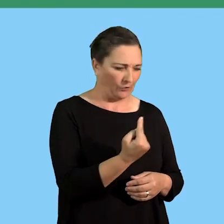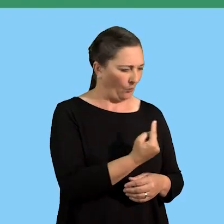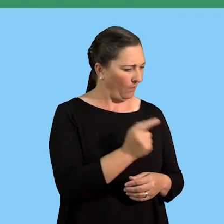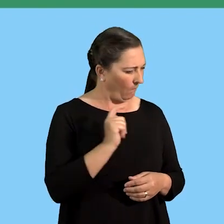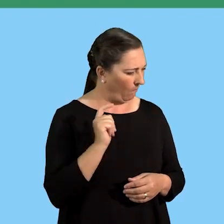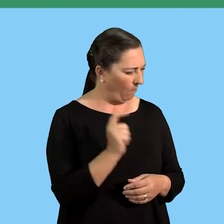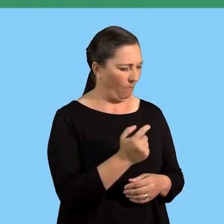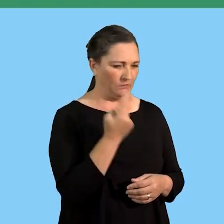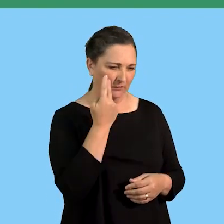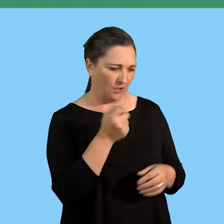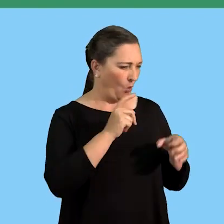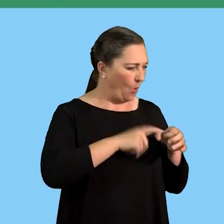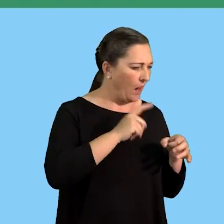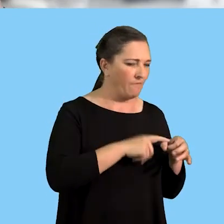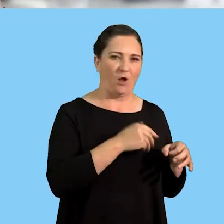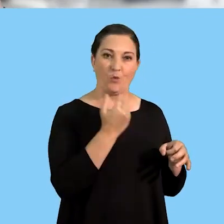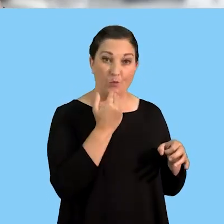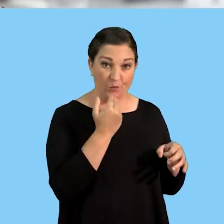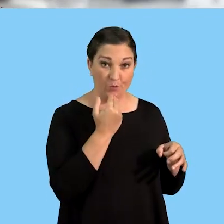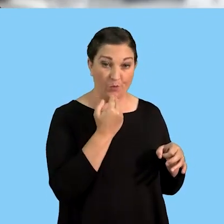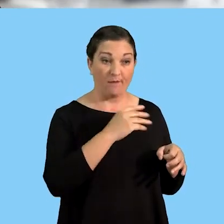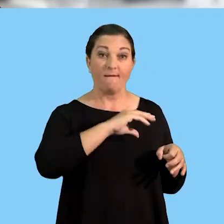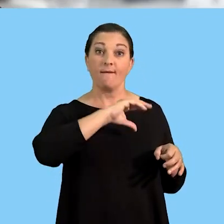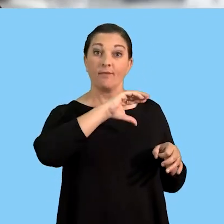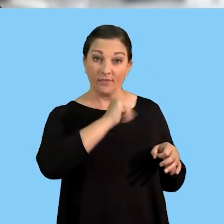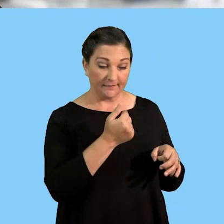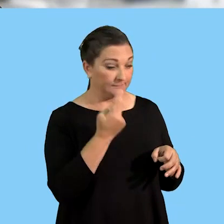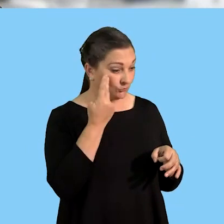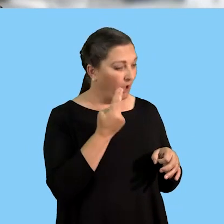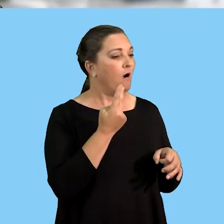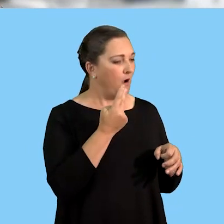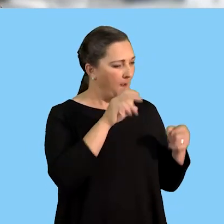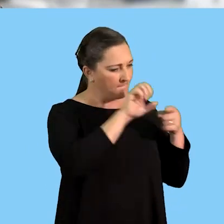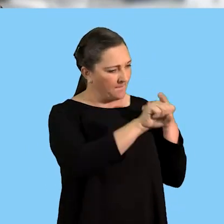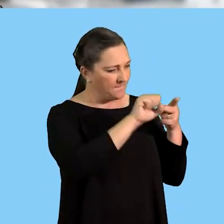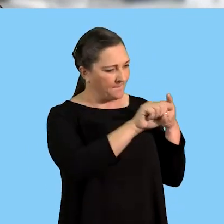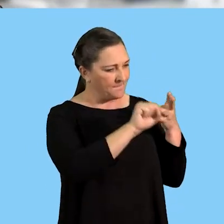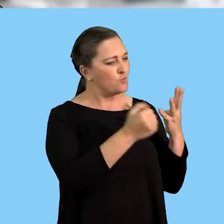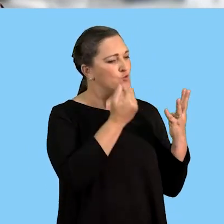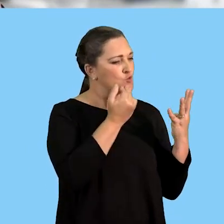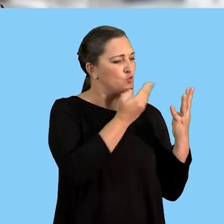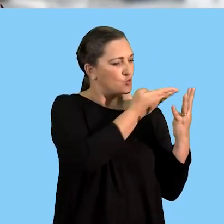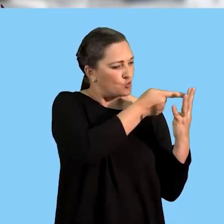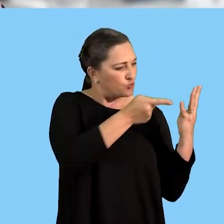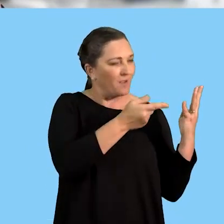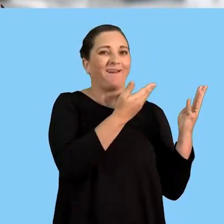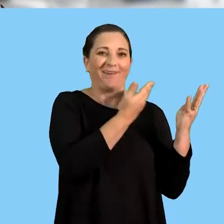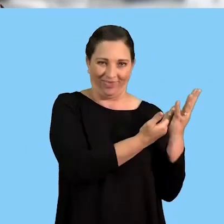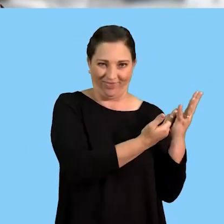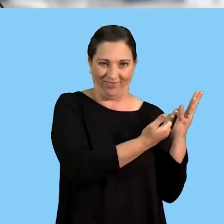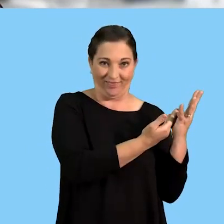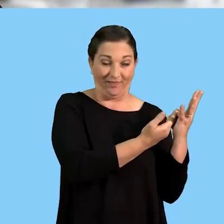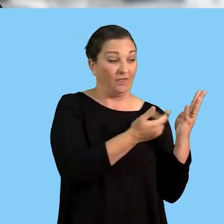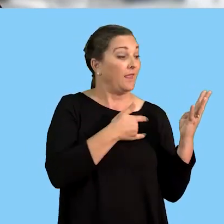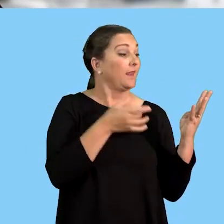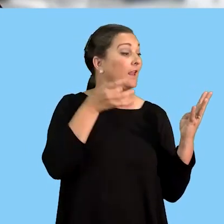at their employees' qualifications, and then from there they will determine who is the most suitable candidate. After that, they